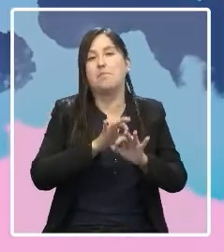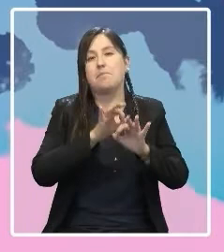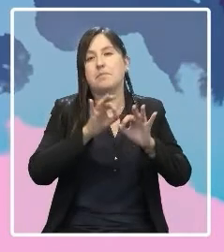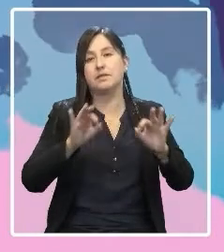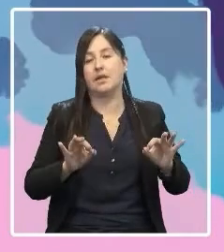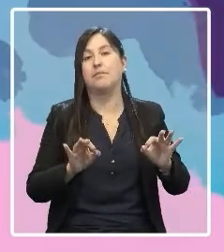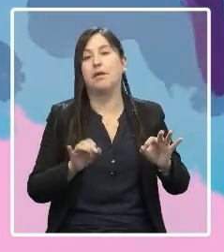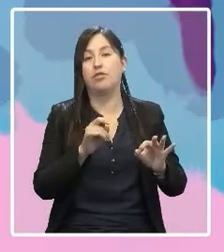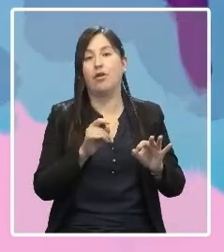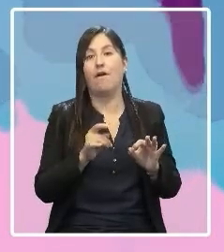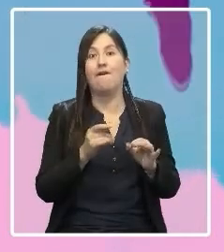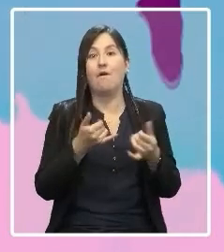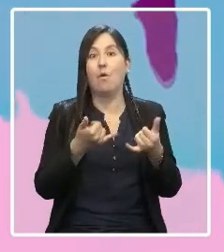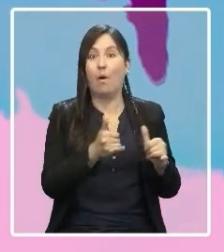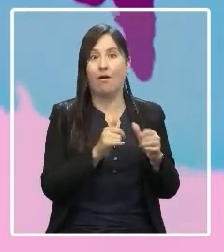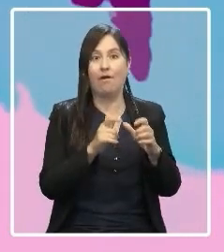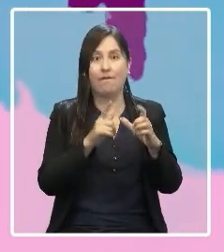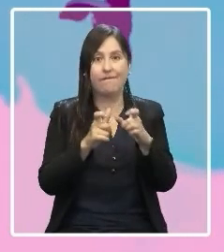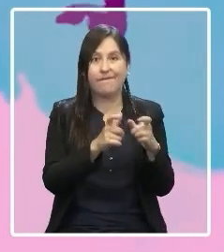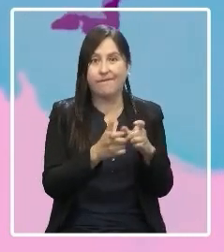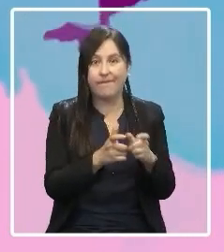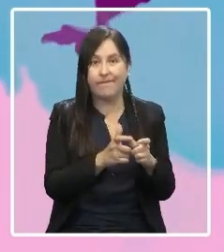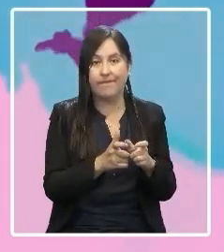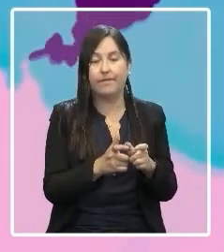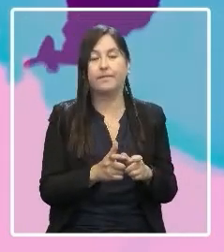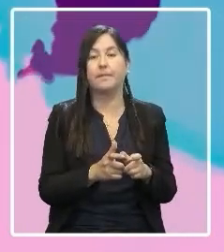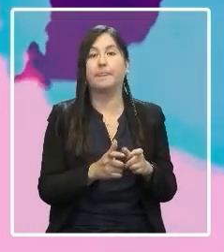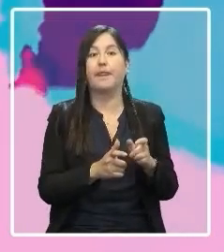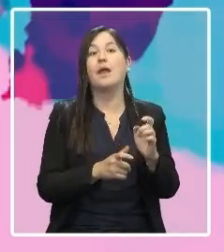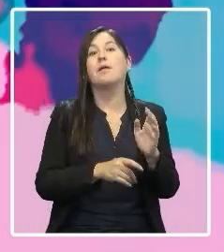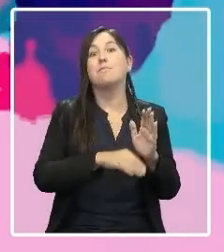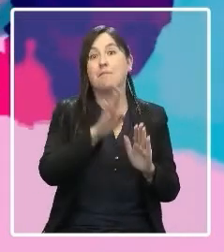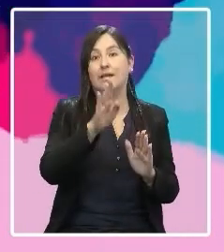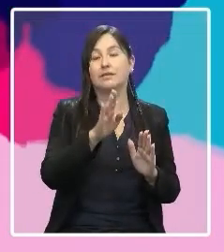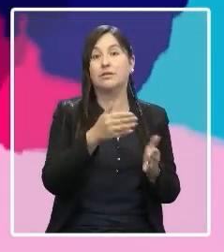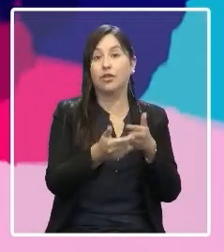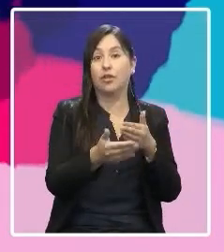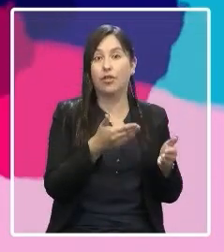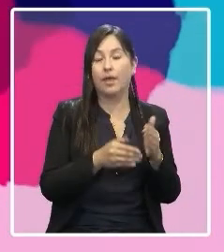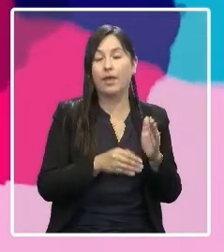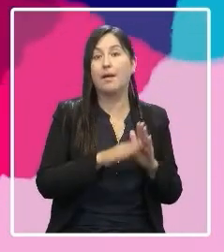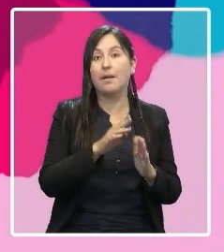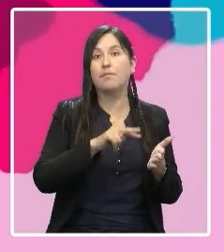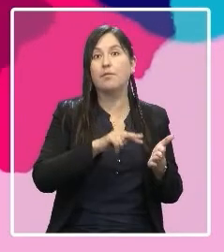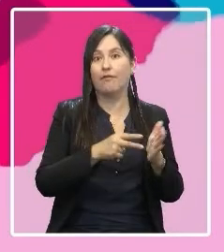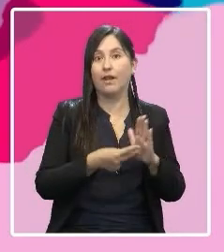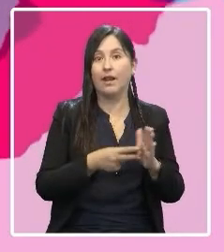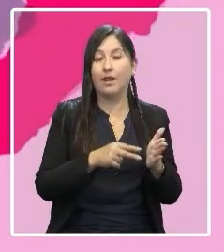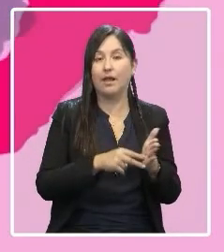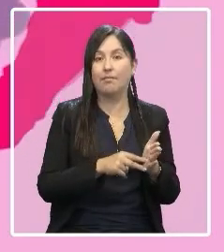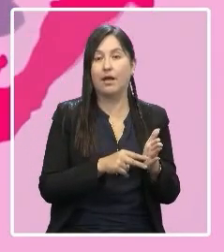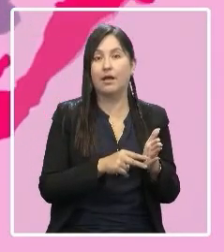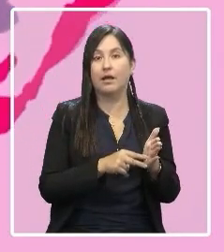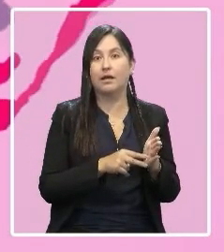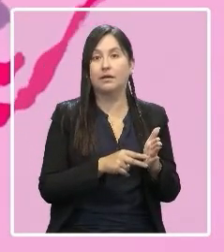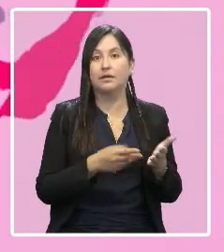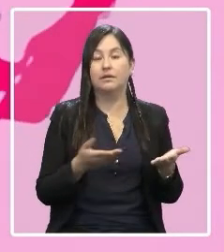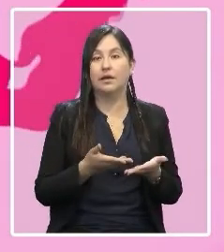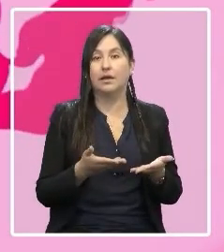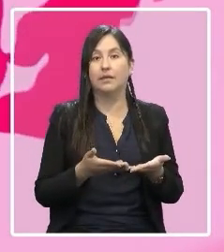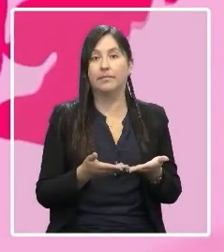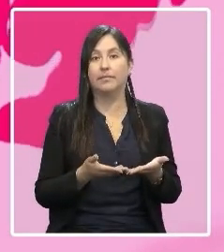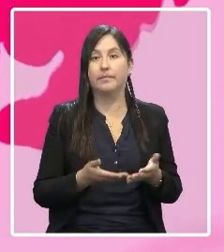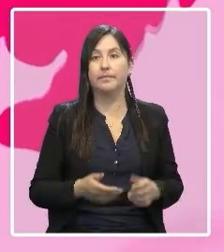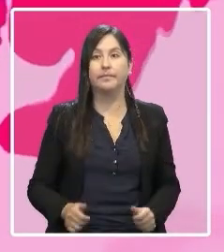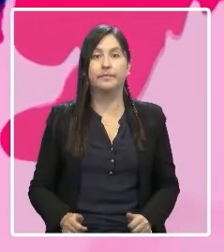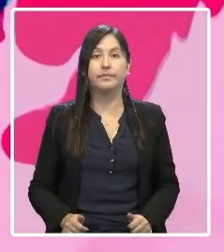more likely to cause problems rather than the kind of generalized internet addiction. And in fact, I often say in my work